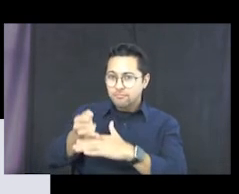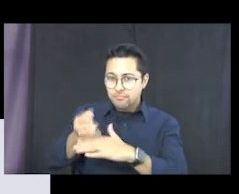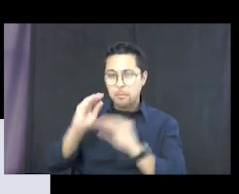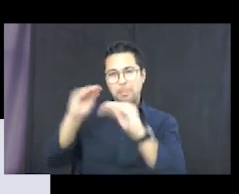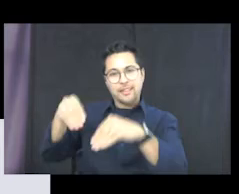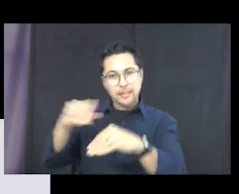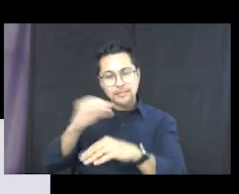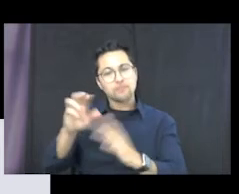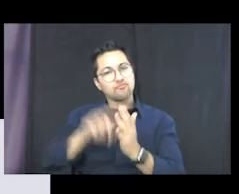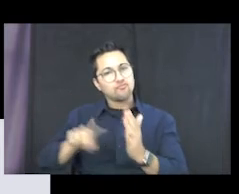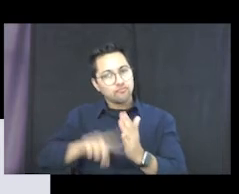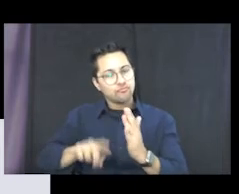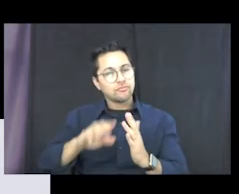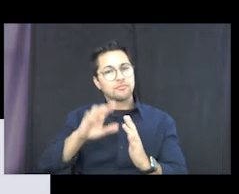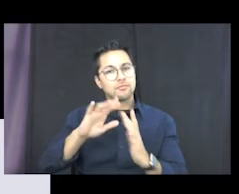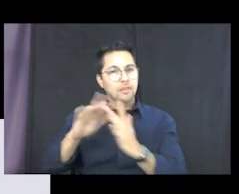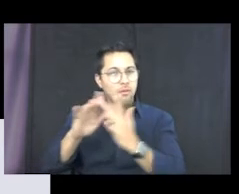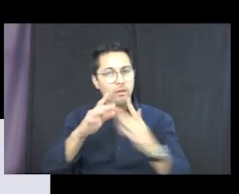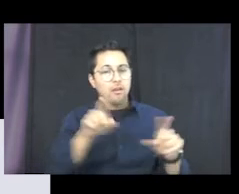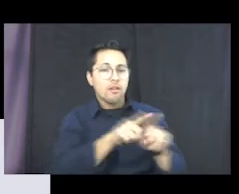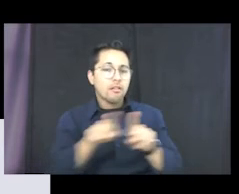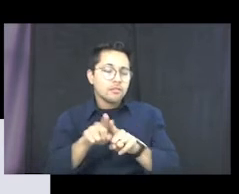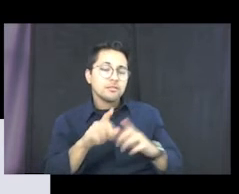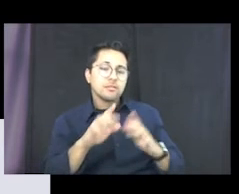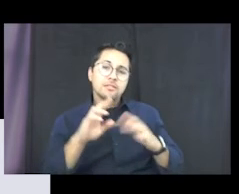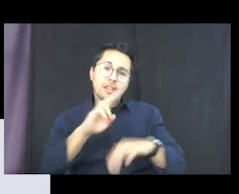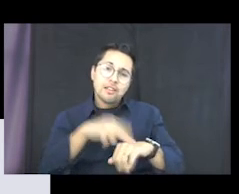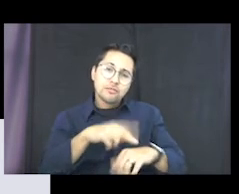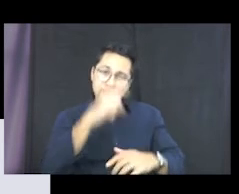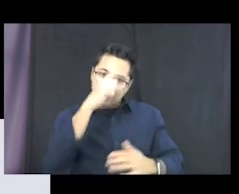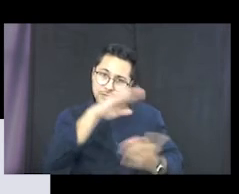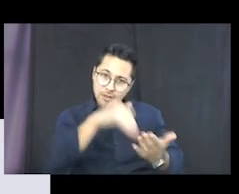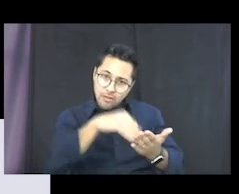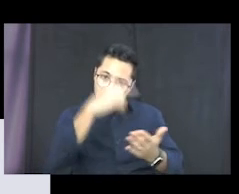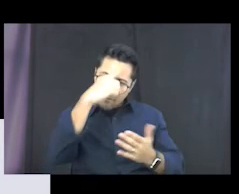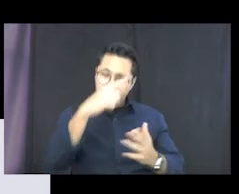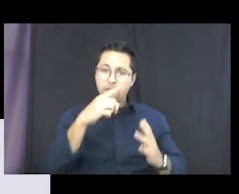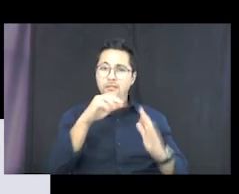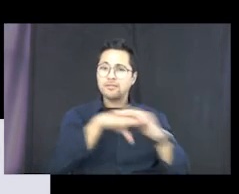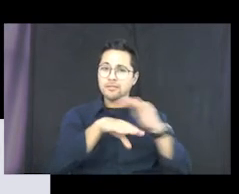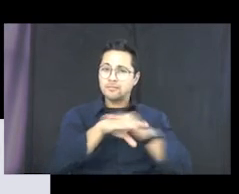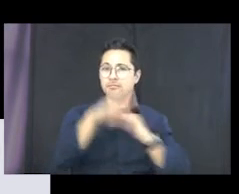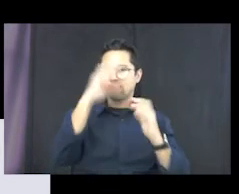Network, as well as the National Center on Accessible Educational Materials.